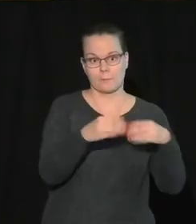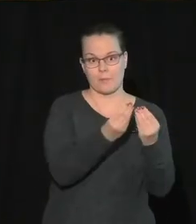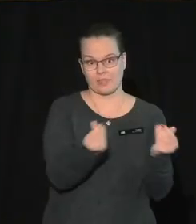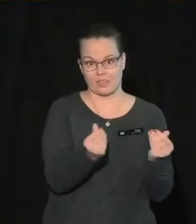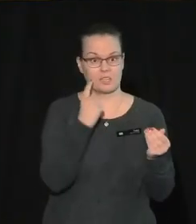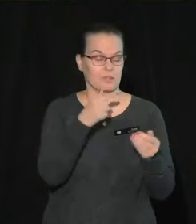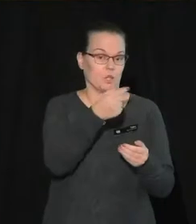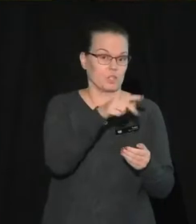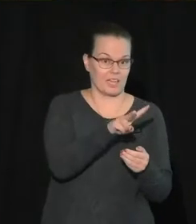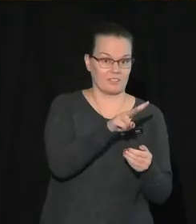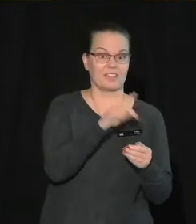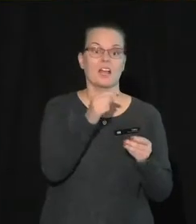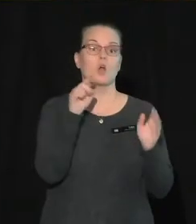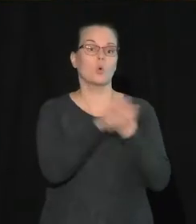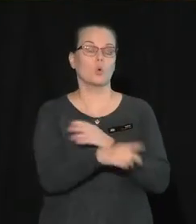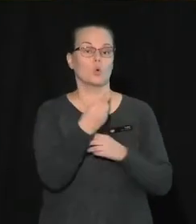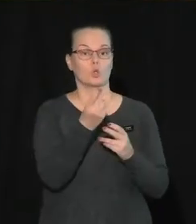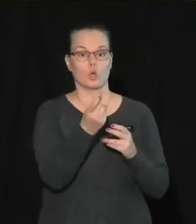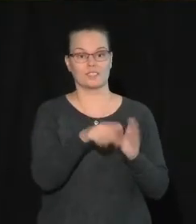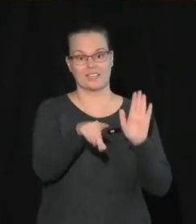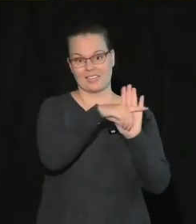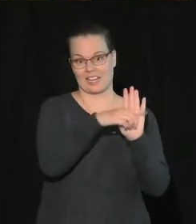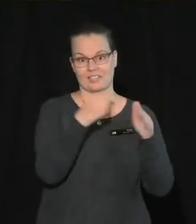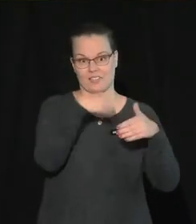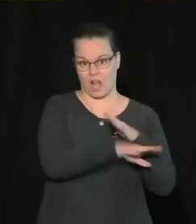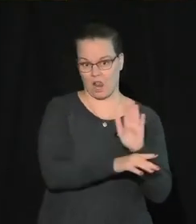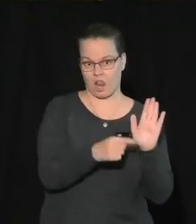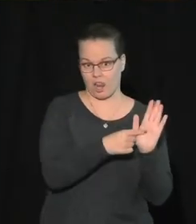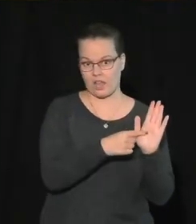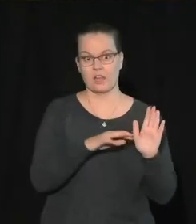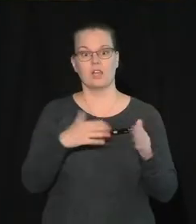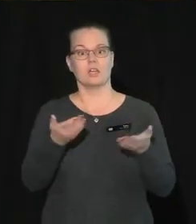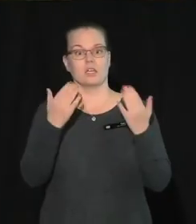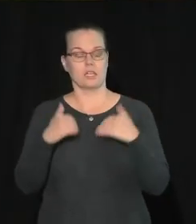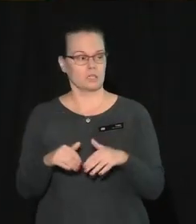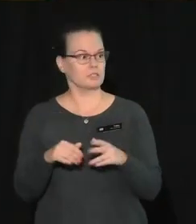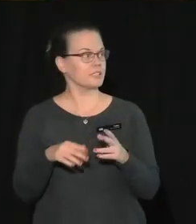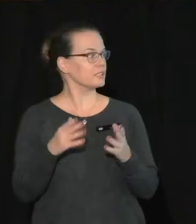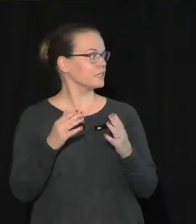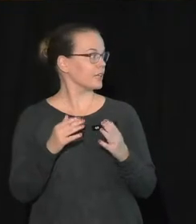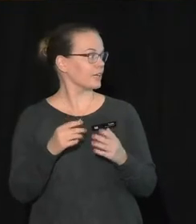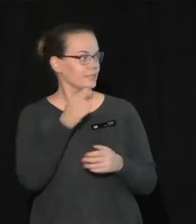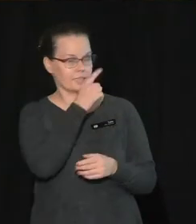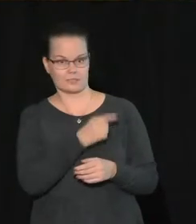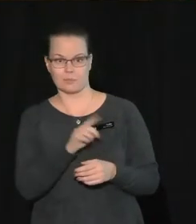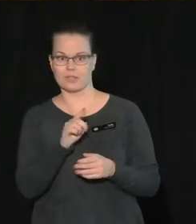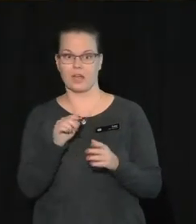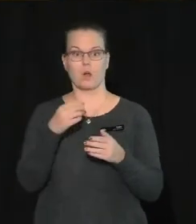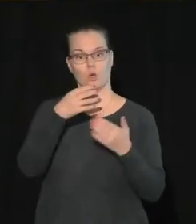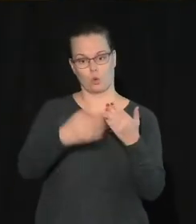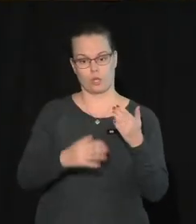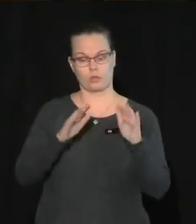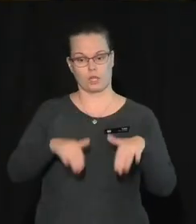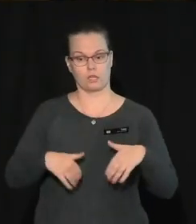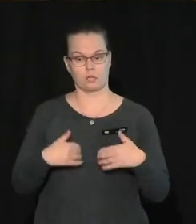covered under another directive, the Audiovisual Media Service Directive, and the what is covered here, which is those services